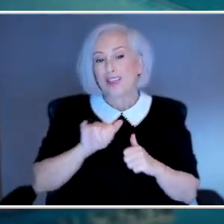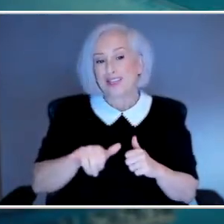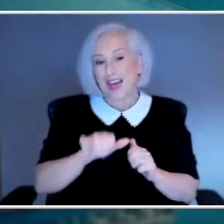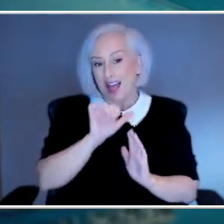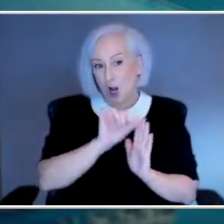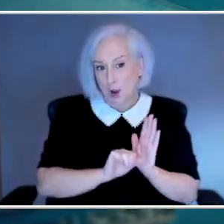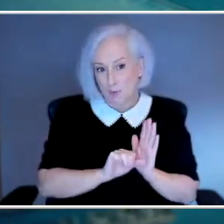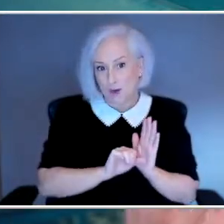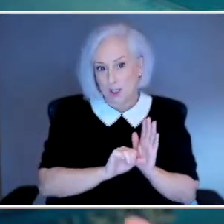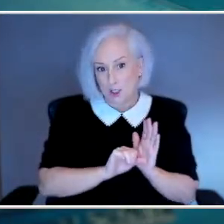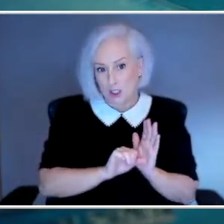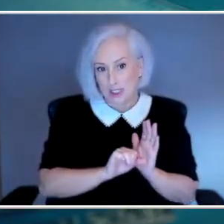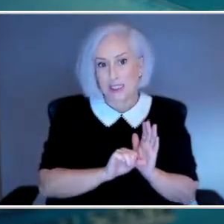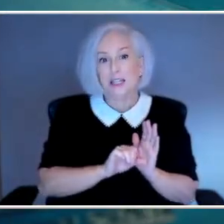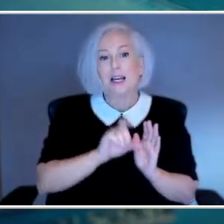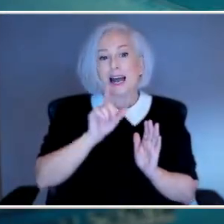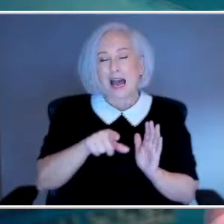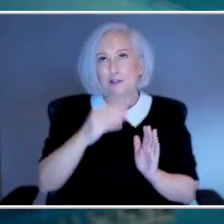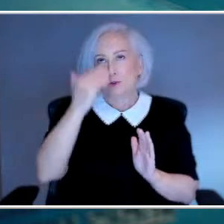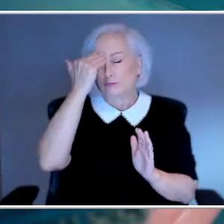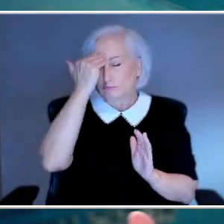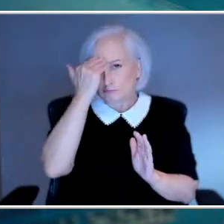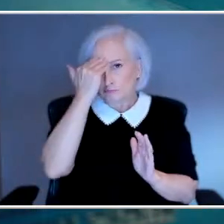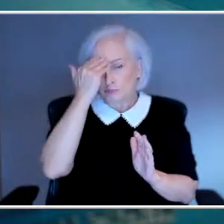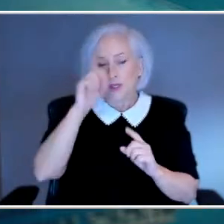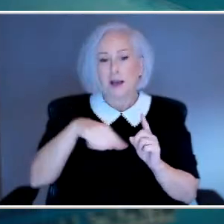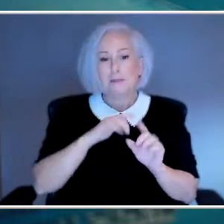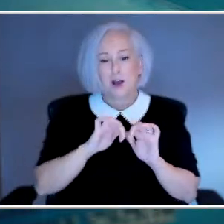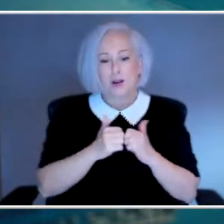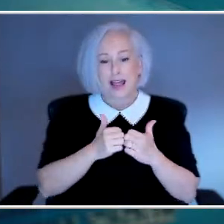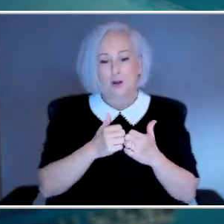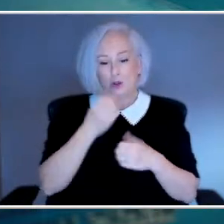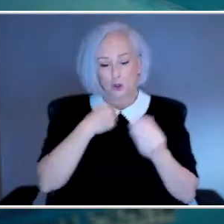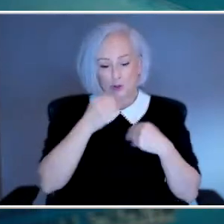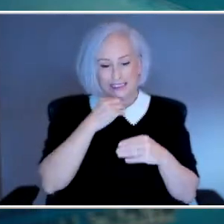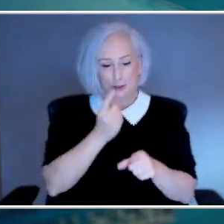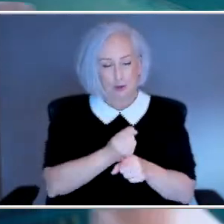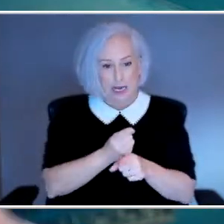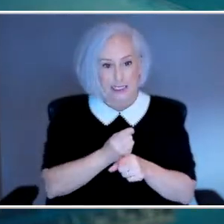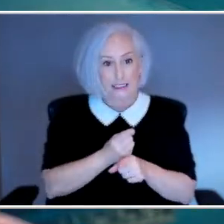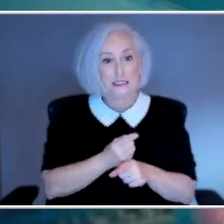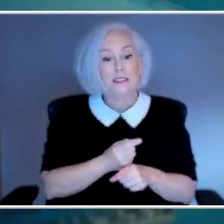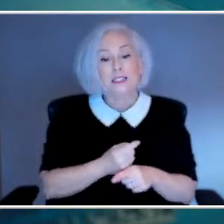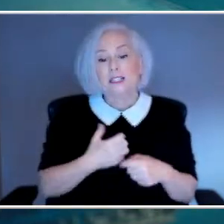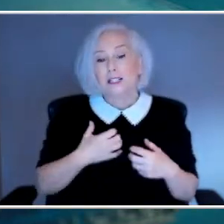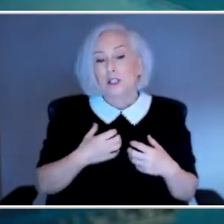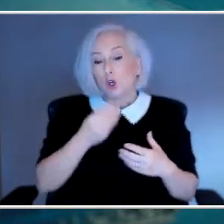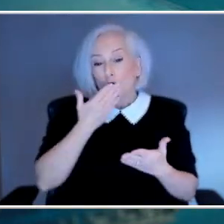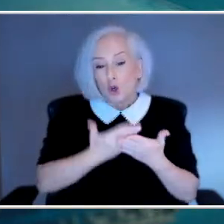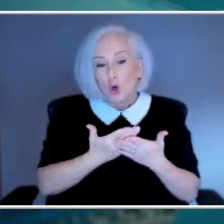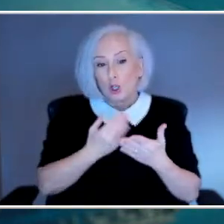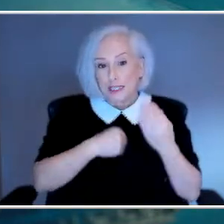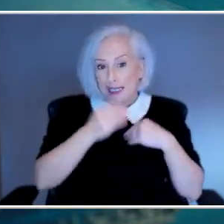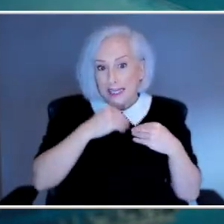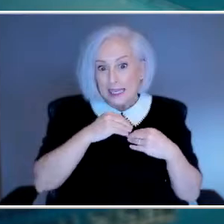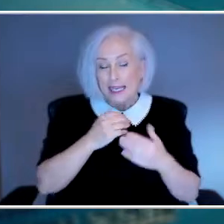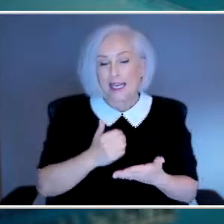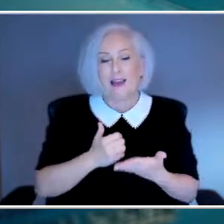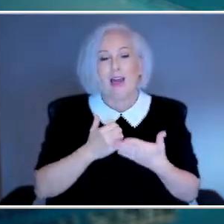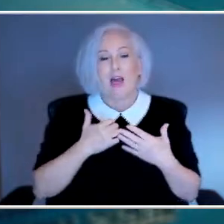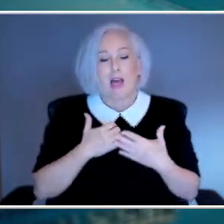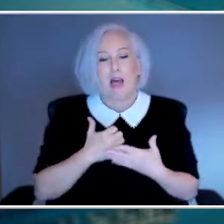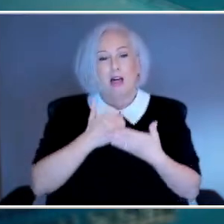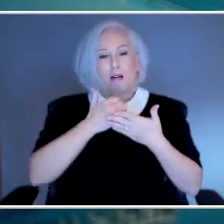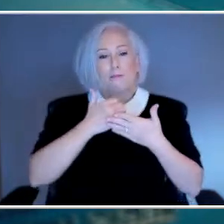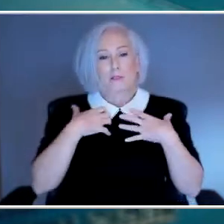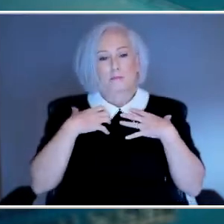heal. So whenever we're doing other surgeries done in follow-up, we as surgeons need to make sure that we are remembering that and talking to you about that. But other